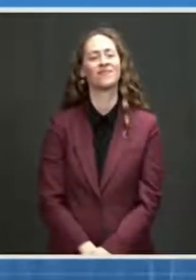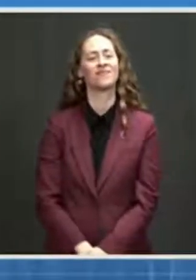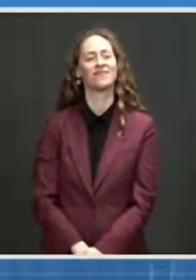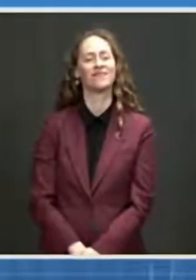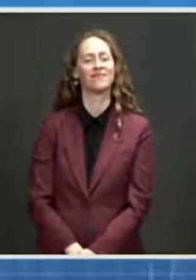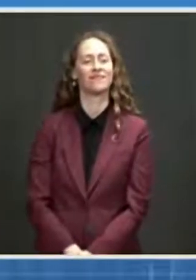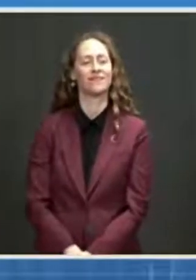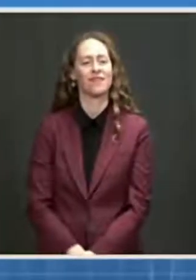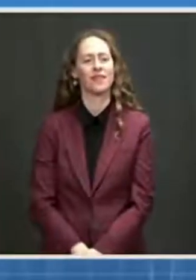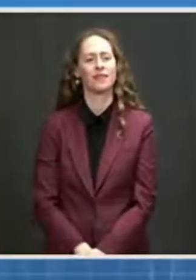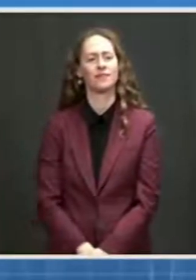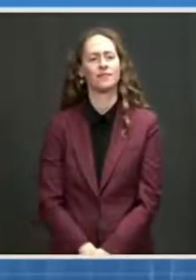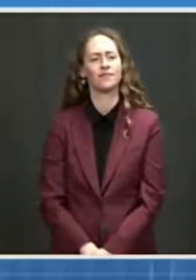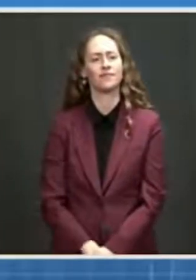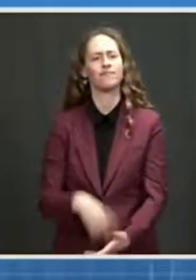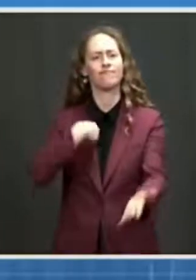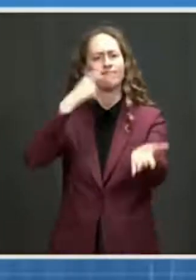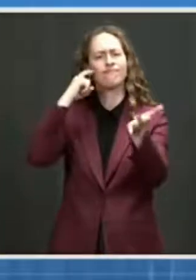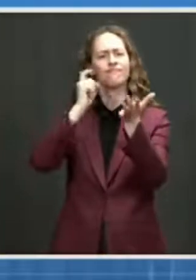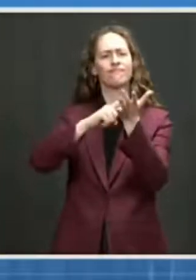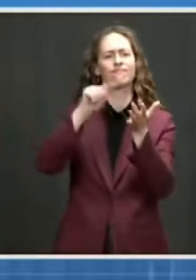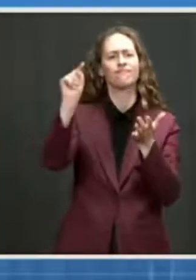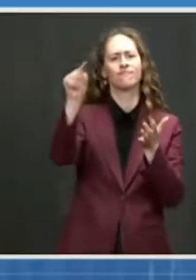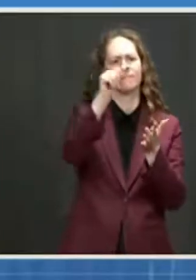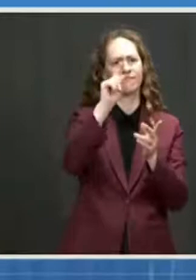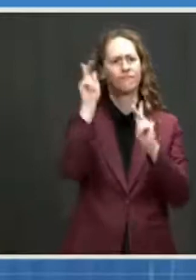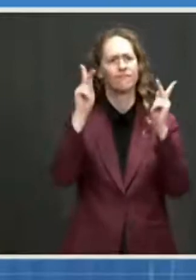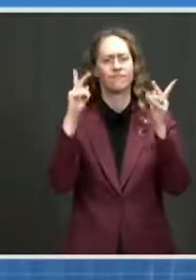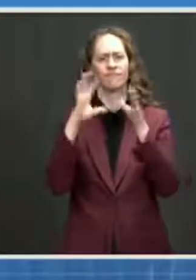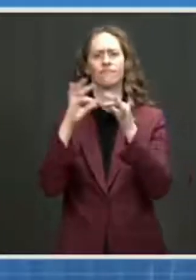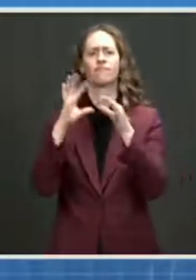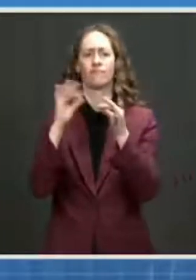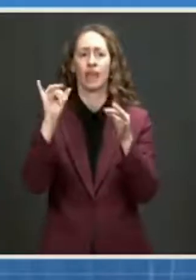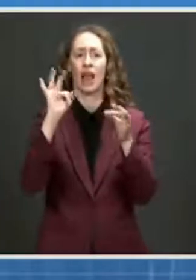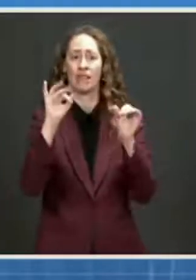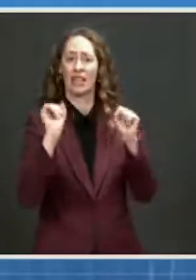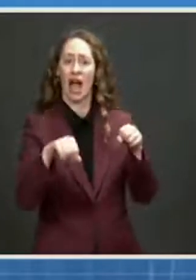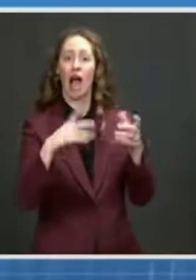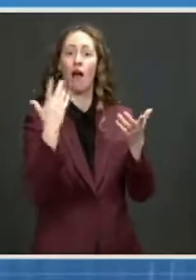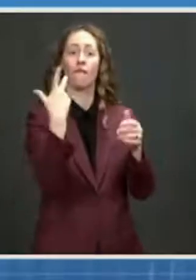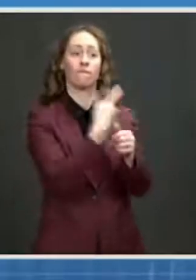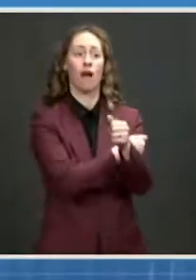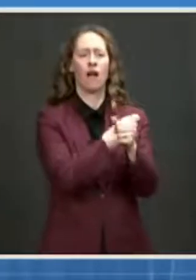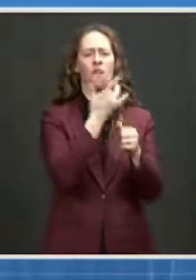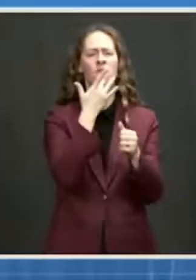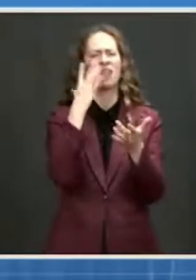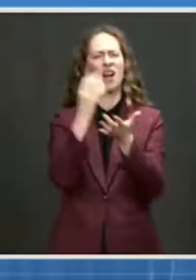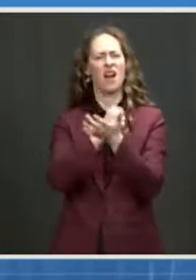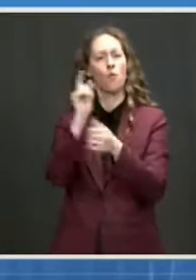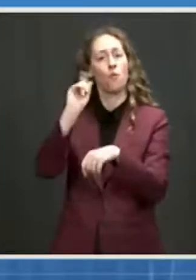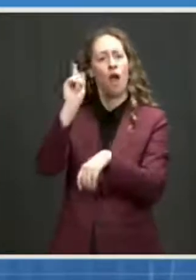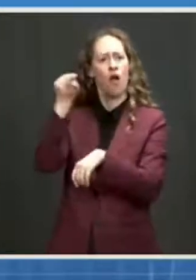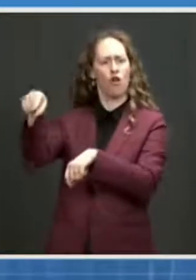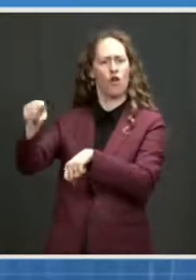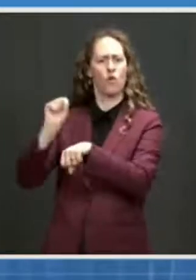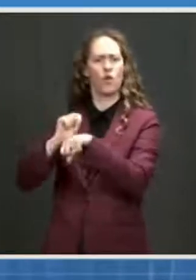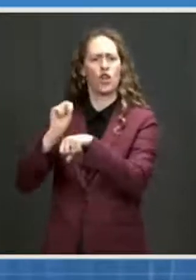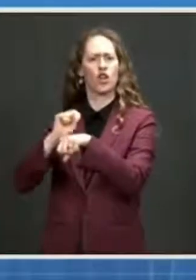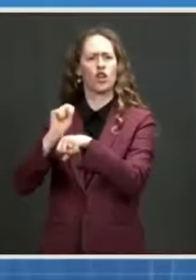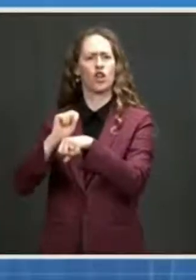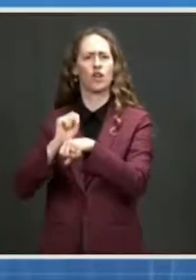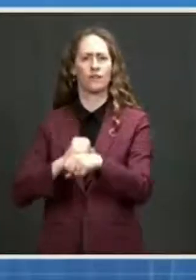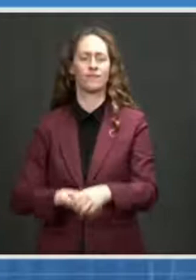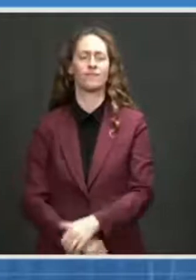do so around their working hours. So, we are very pleased that effective immediately, the